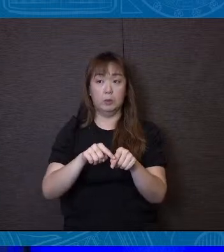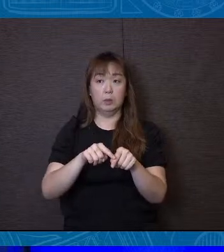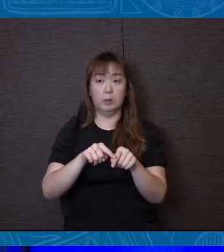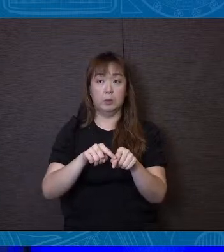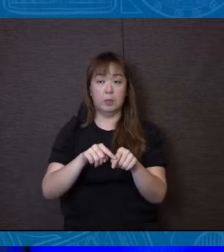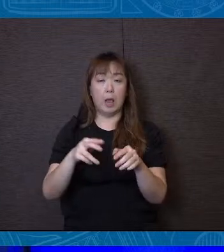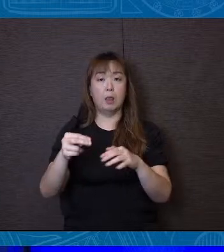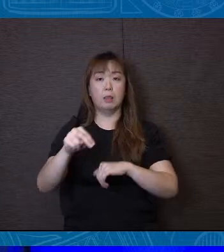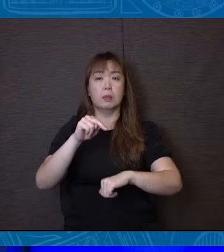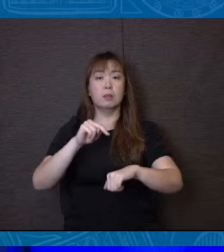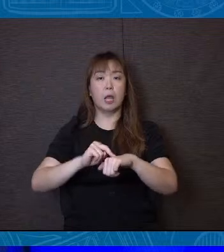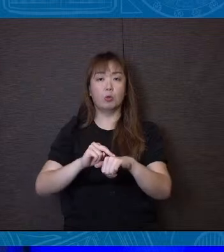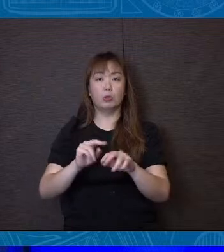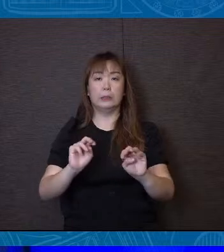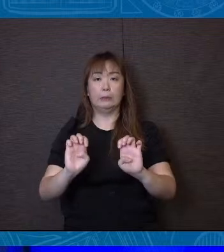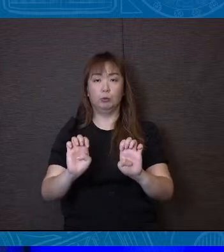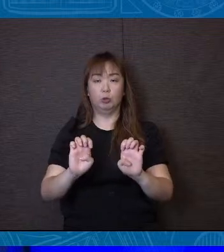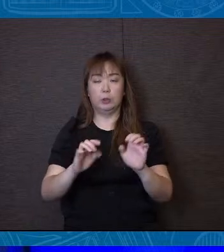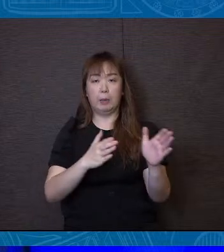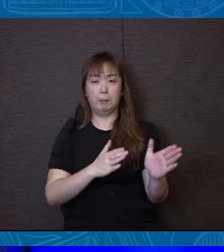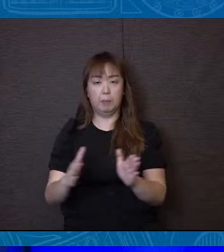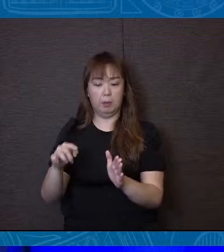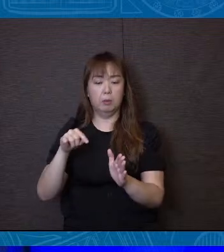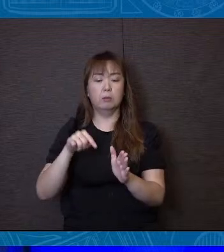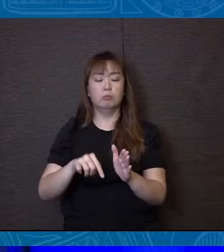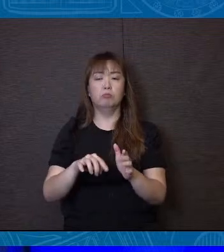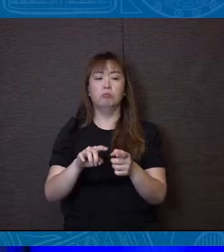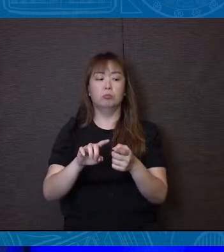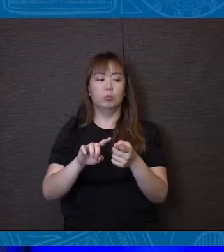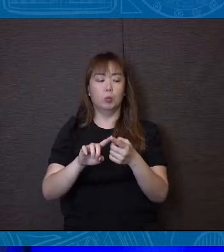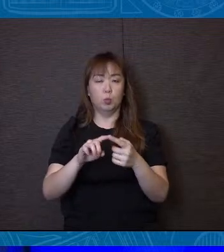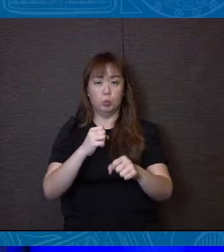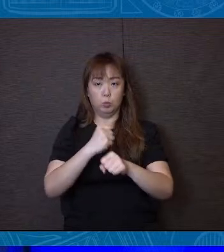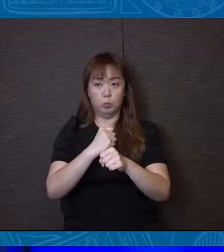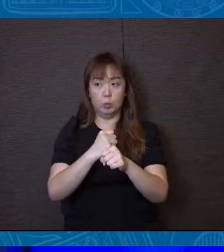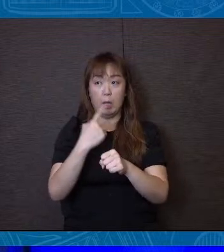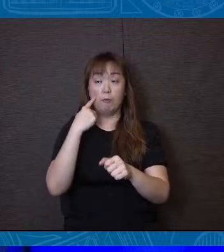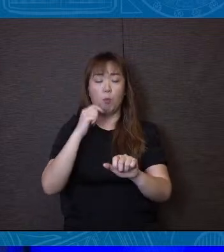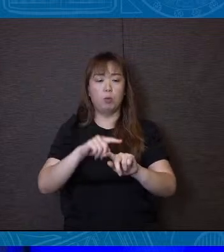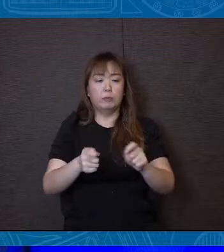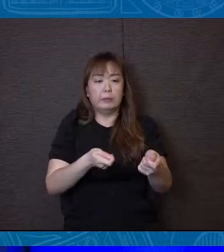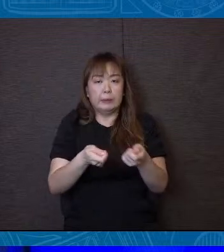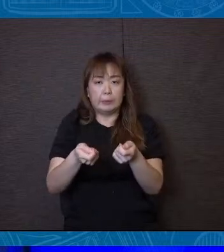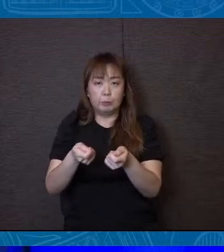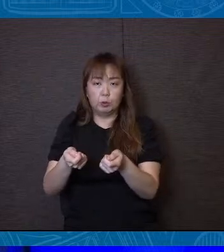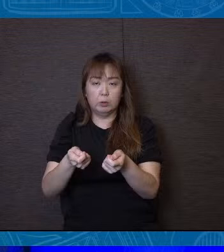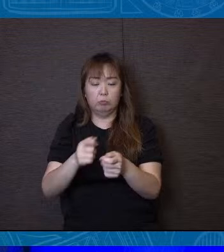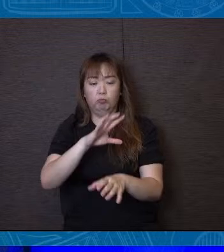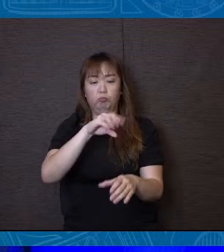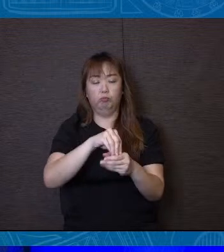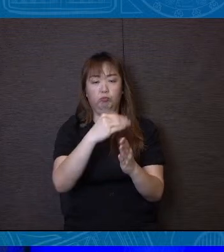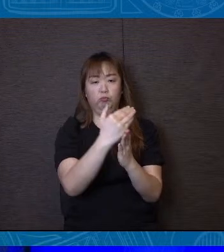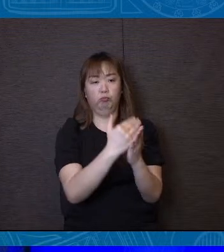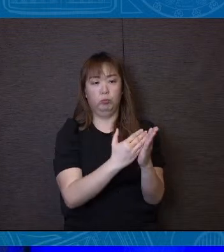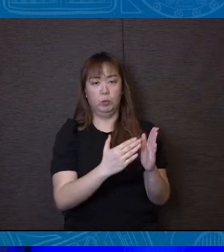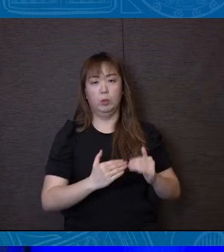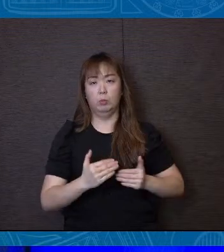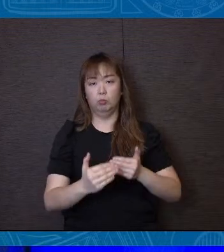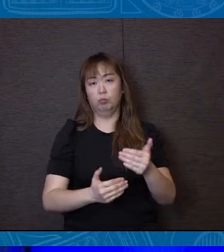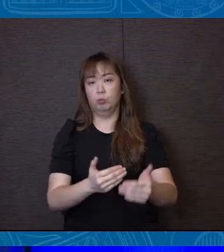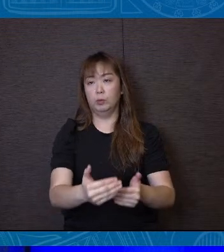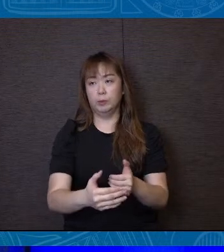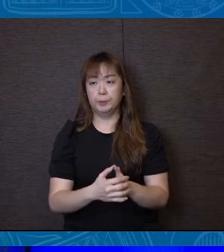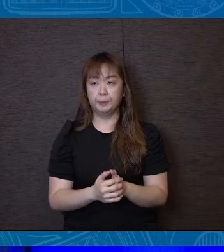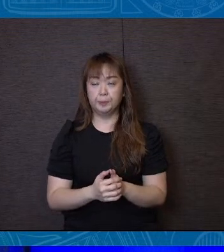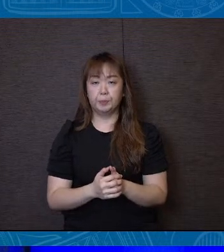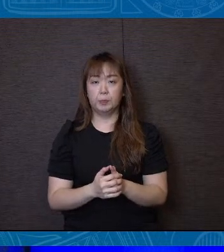Emergency Telecom Plans, and we have been working with a lot of different administrations to have it in place. I will go much more into